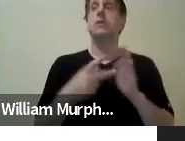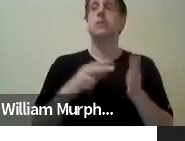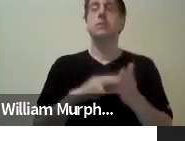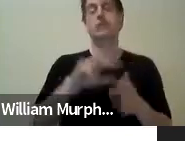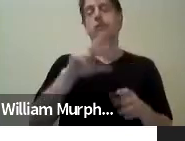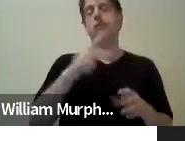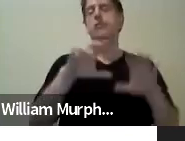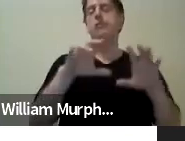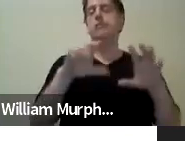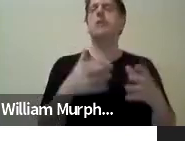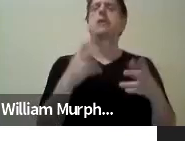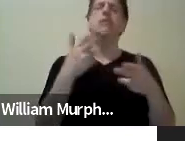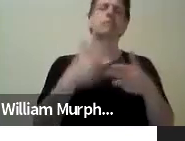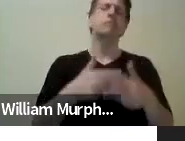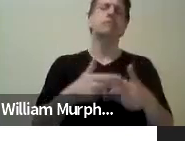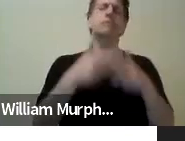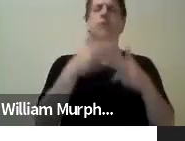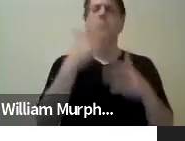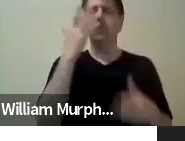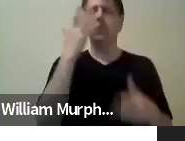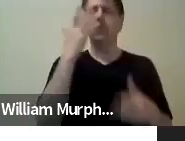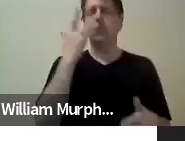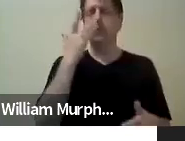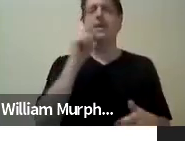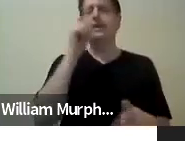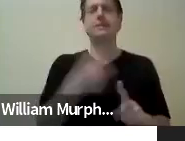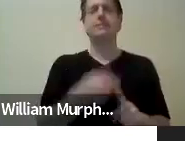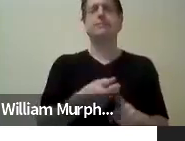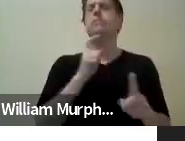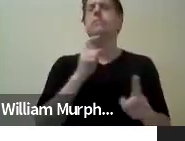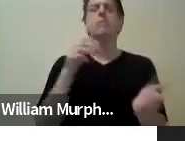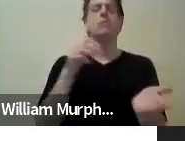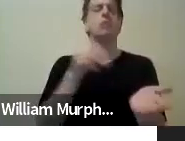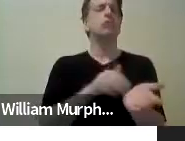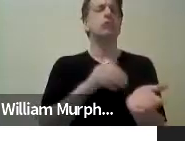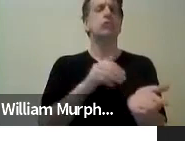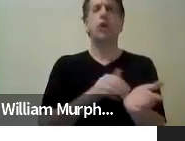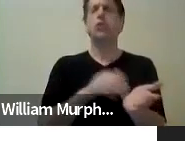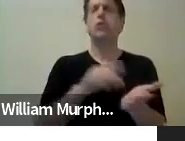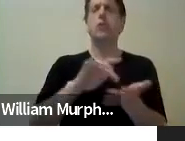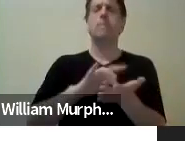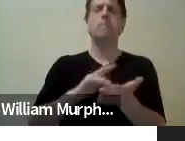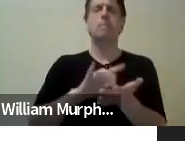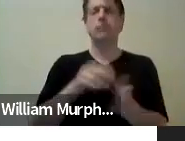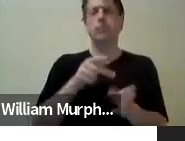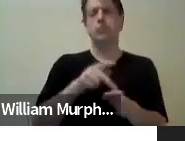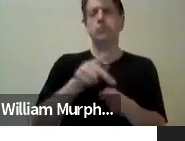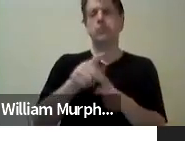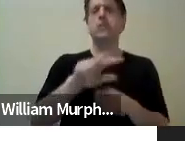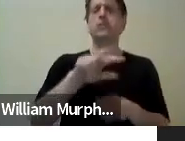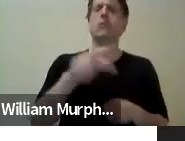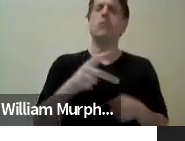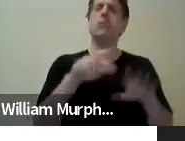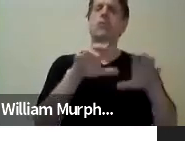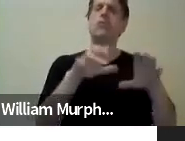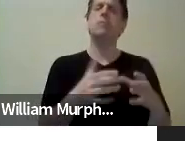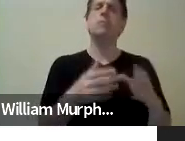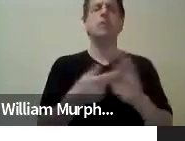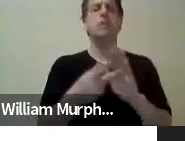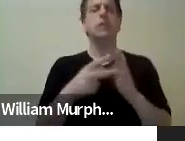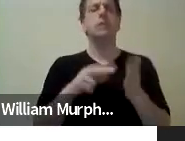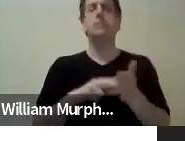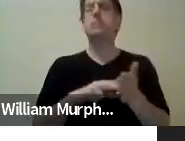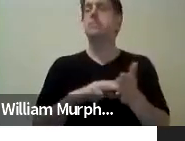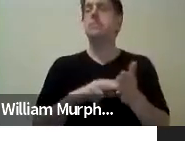party, is because it doesn't have to come from a doctor or a medical professional. Third party is written to be